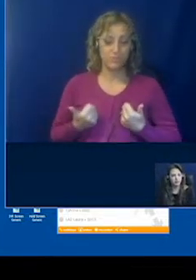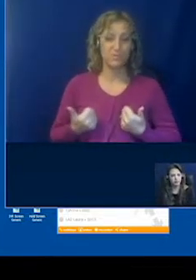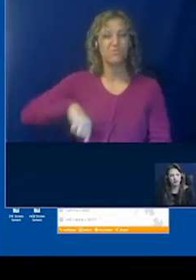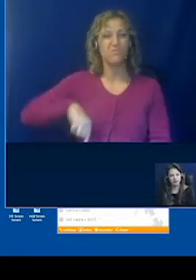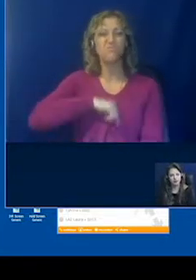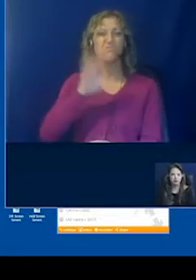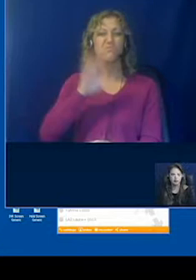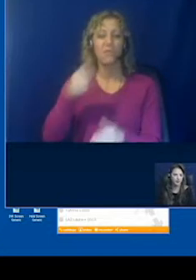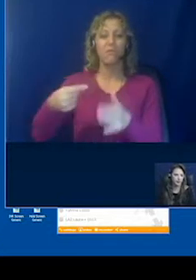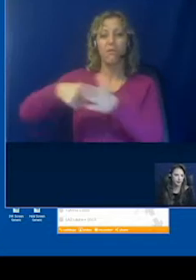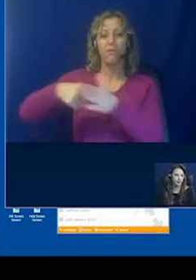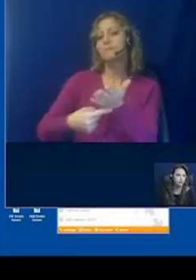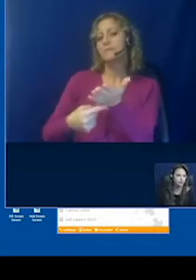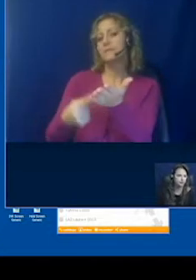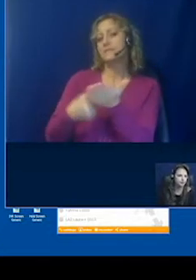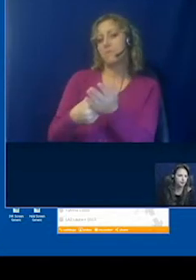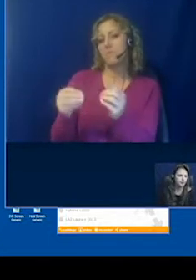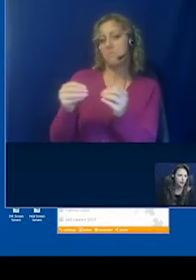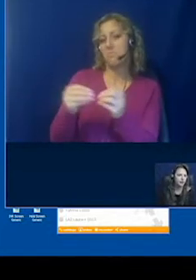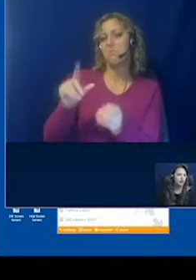SIP addresses a little bit later.